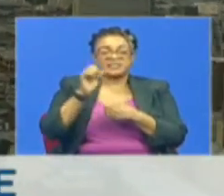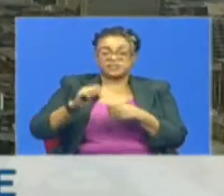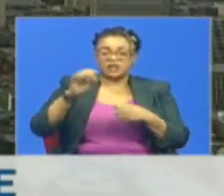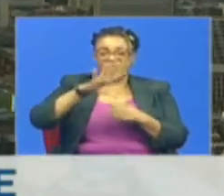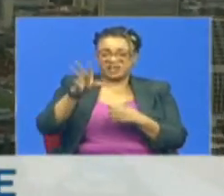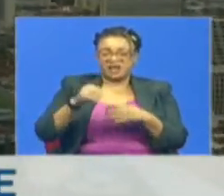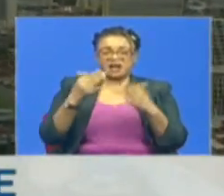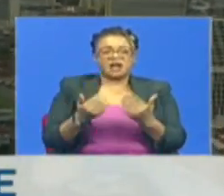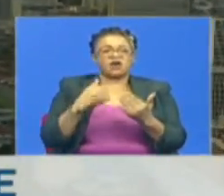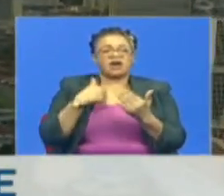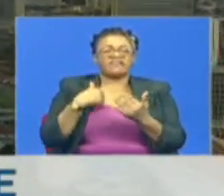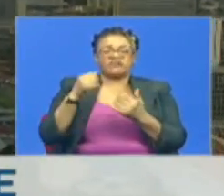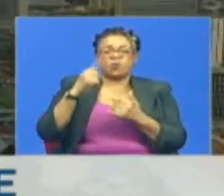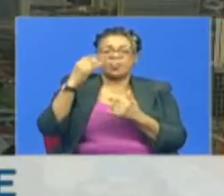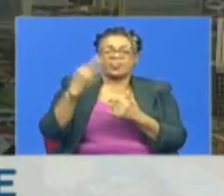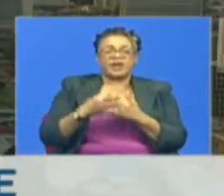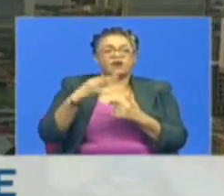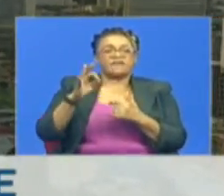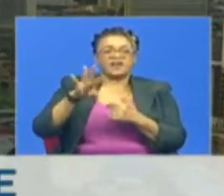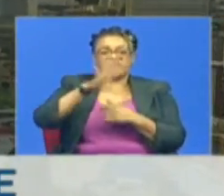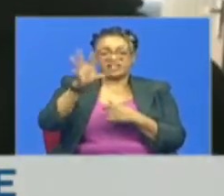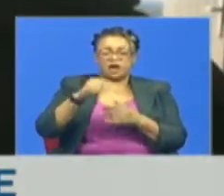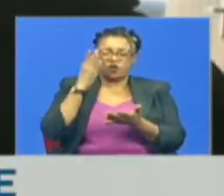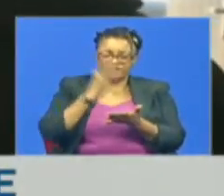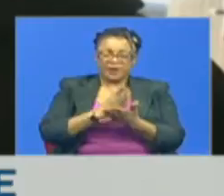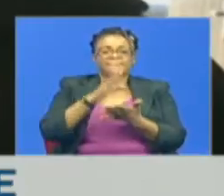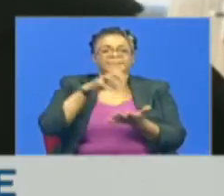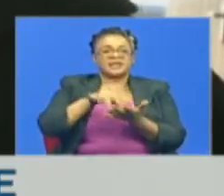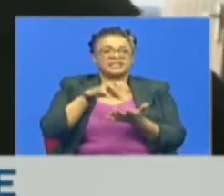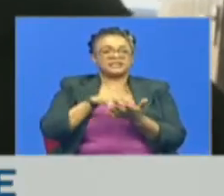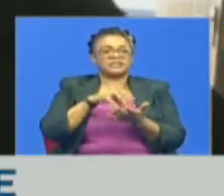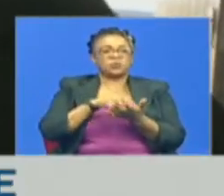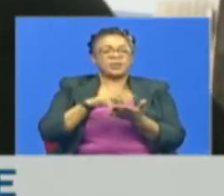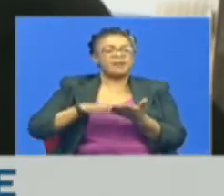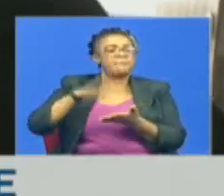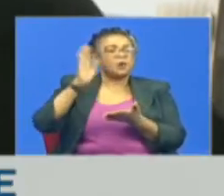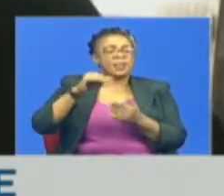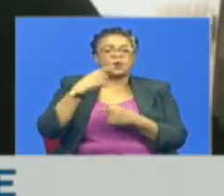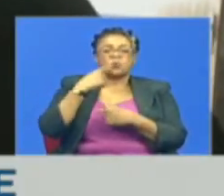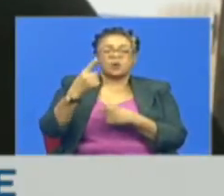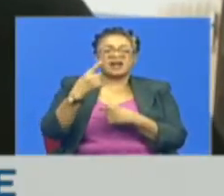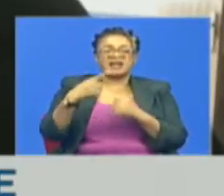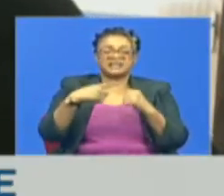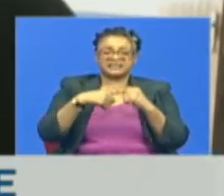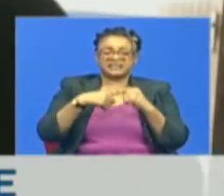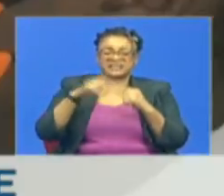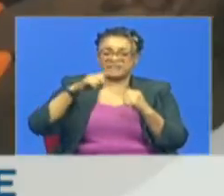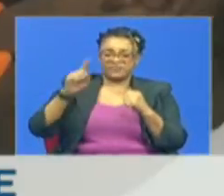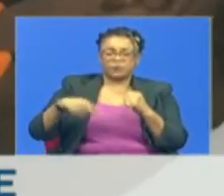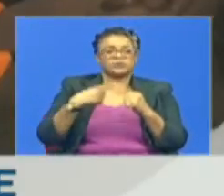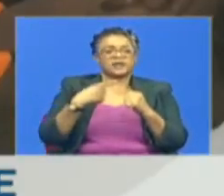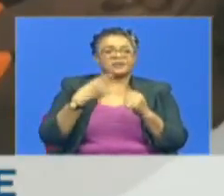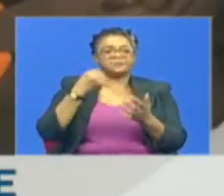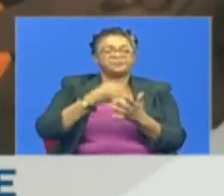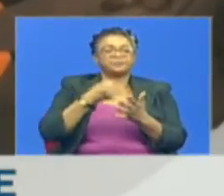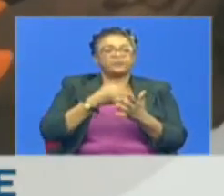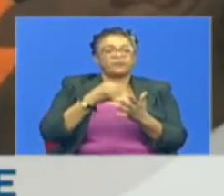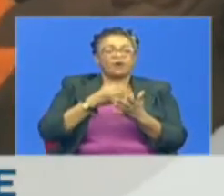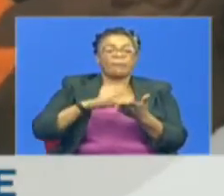nearly one-third of Africa's confirmed cases, with more than 106,000, including more